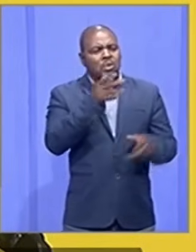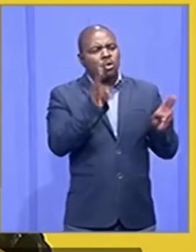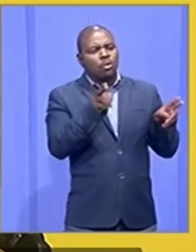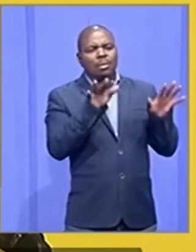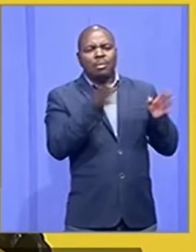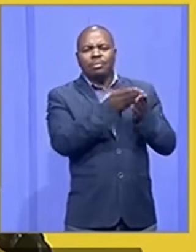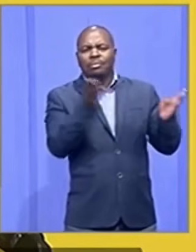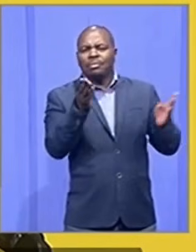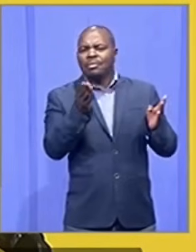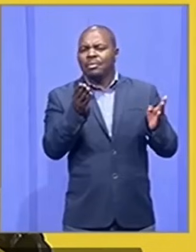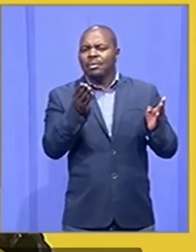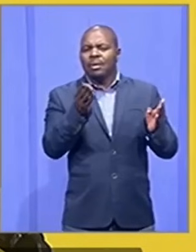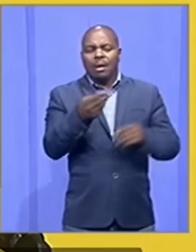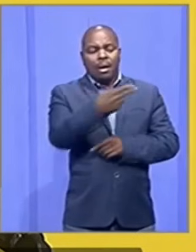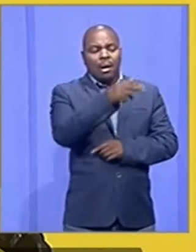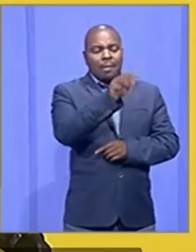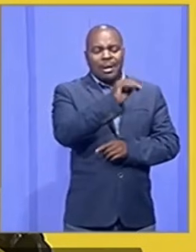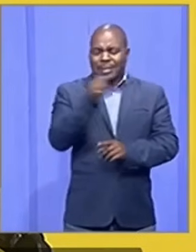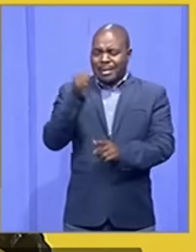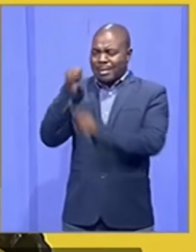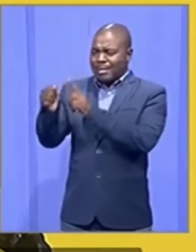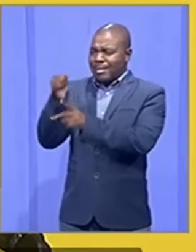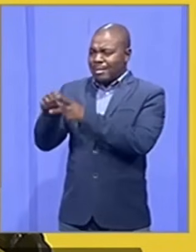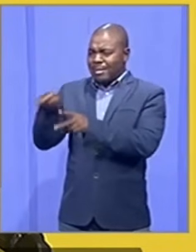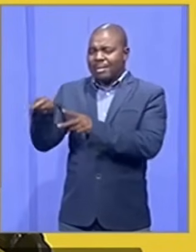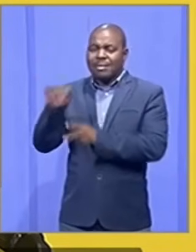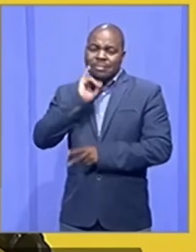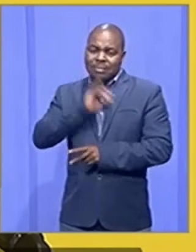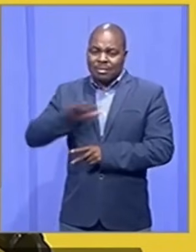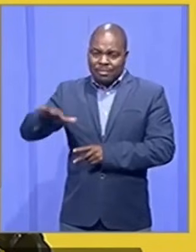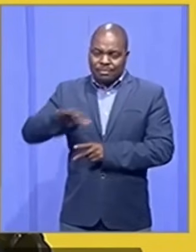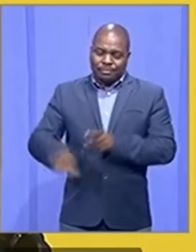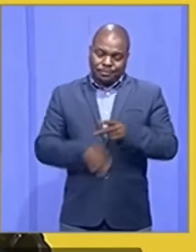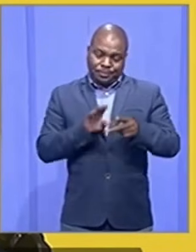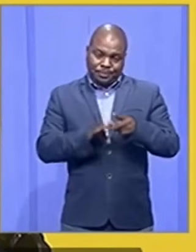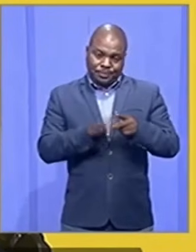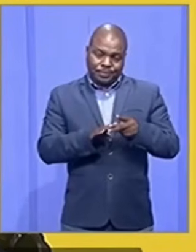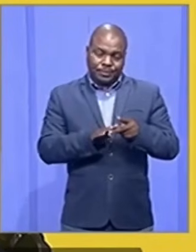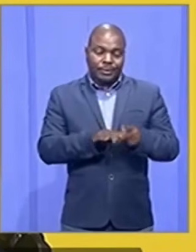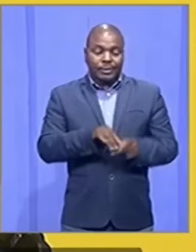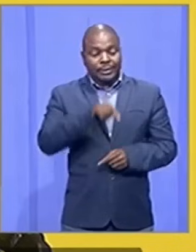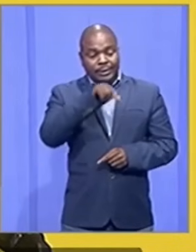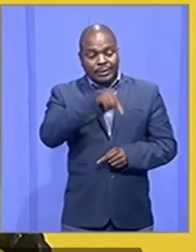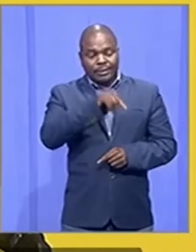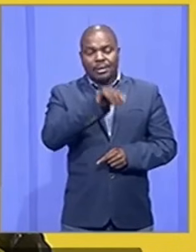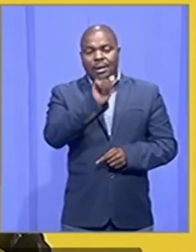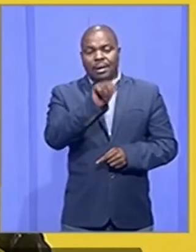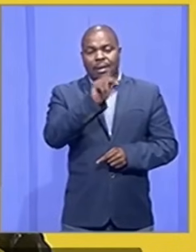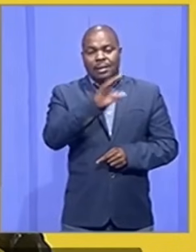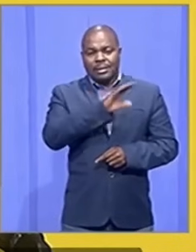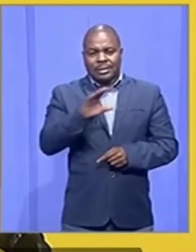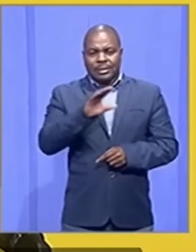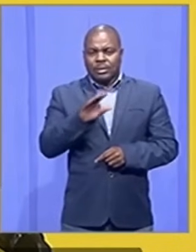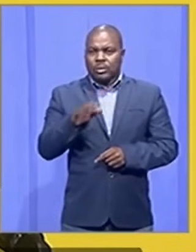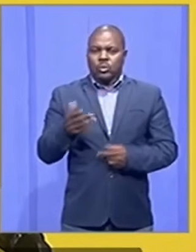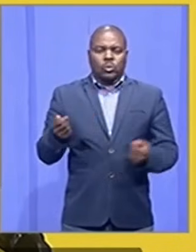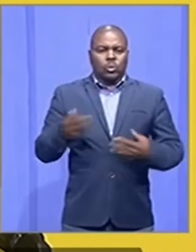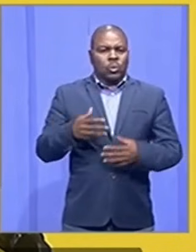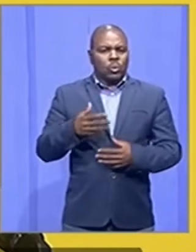civilians by Hamas. The ANC also has been perturbed by the